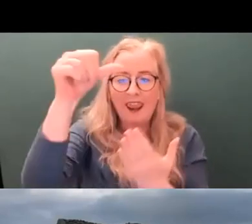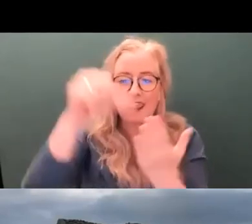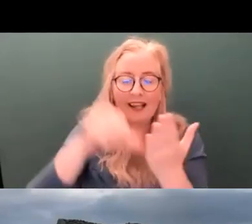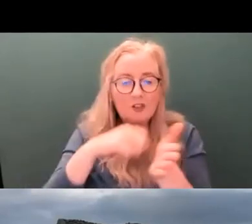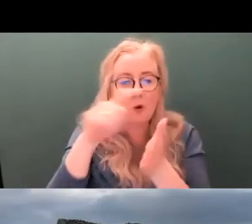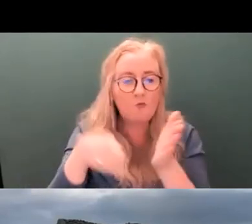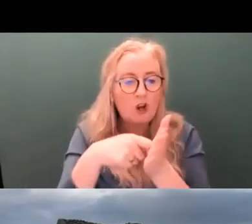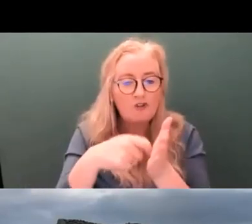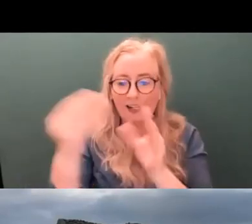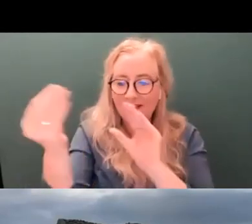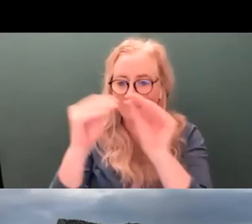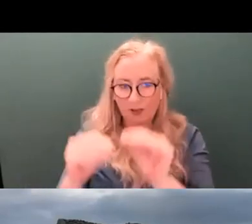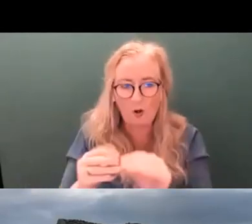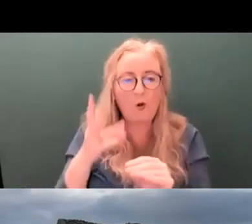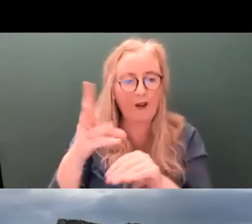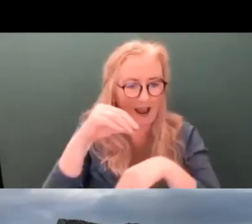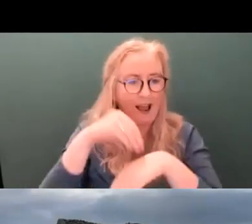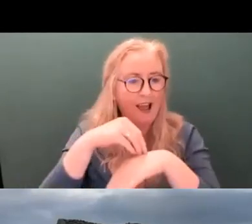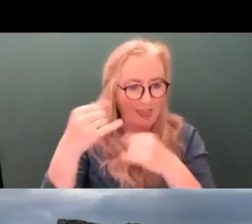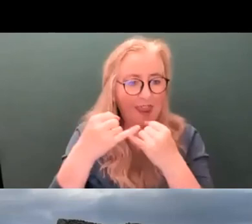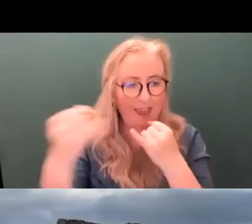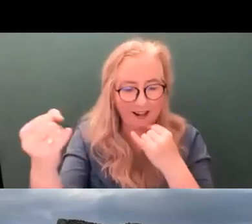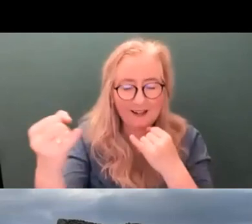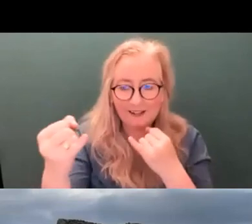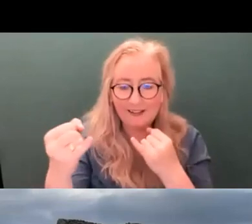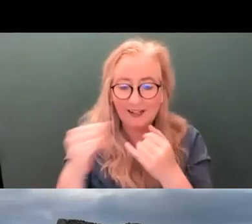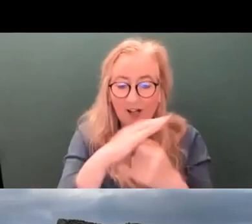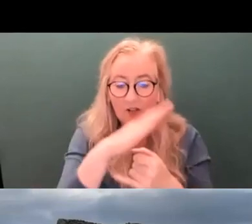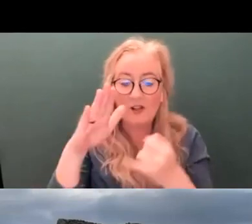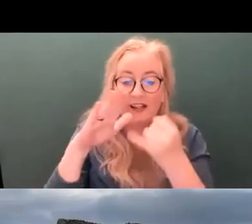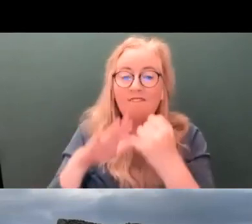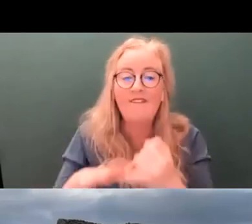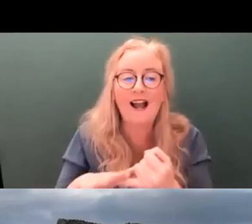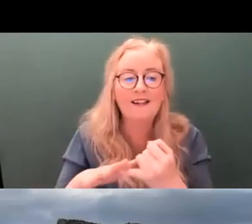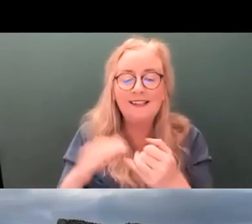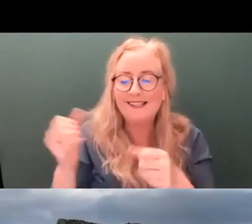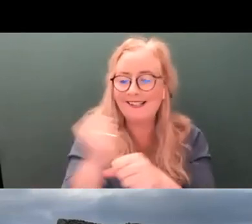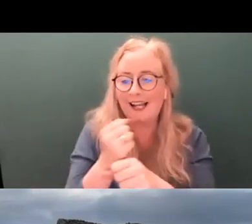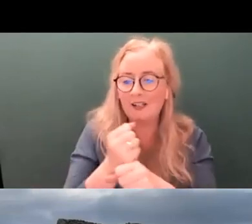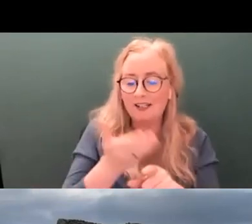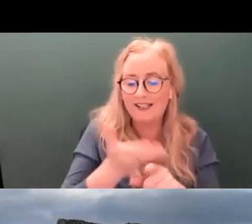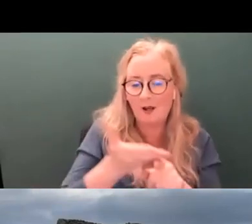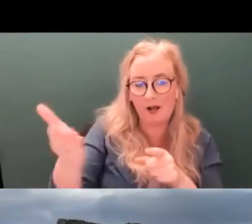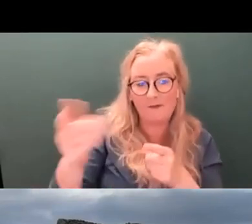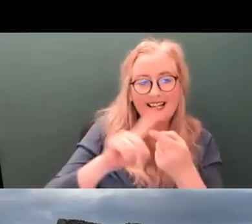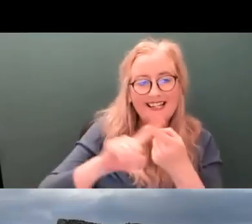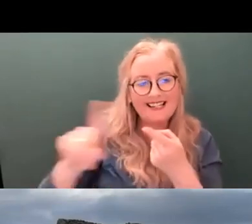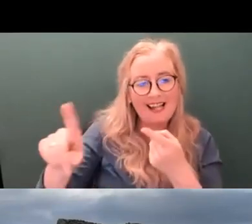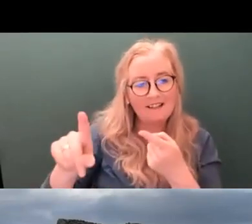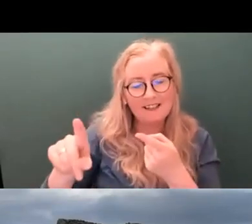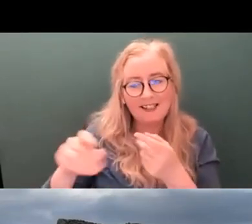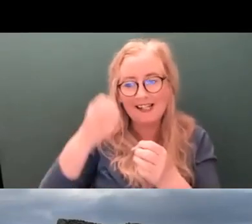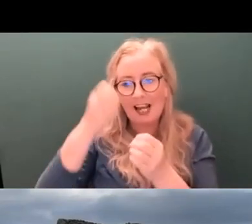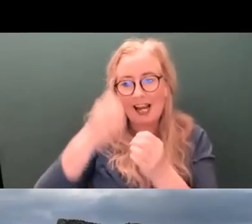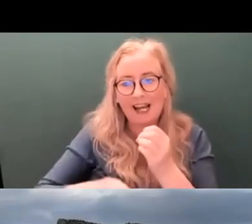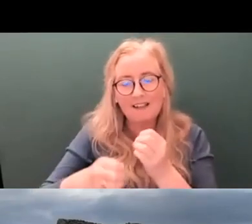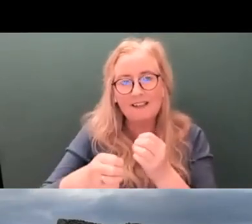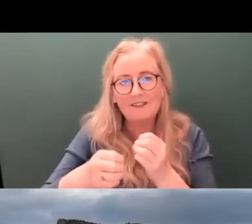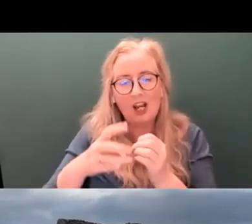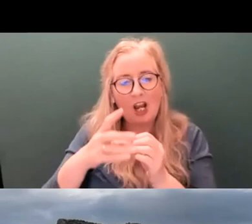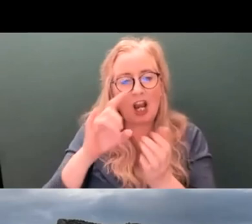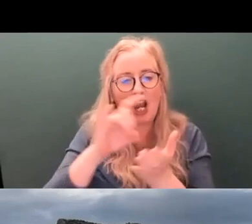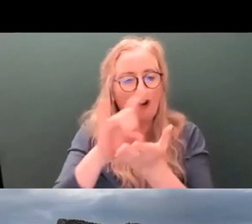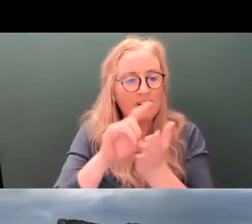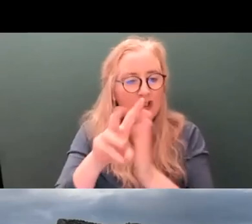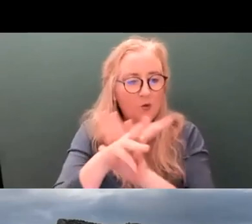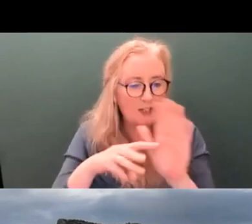online and there is the final date for submission for projects is beyond the end of Heritage Week. That's